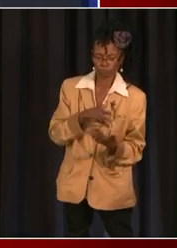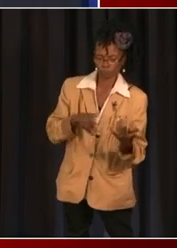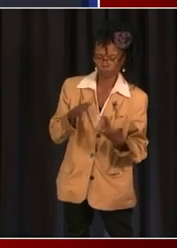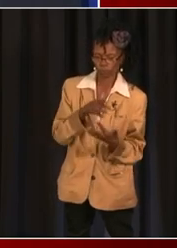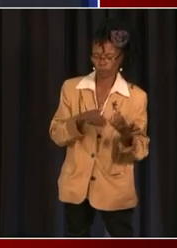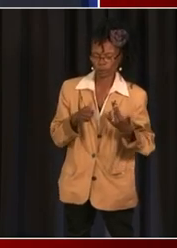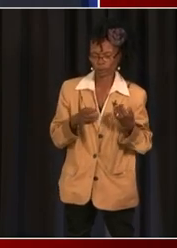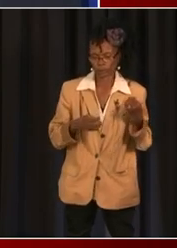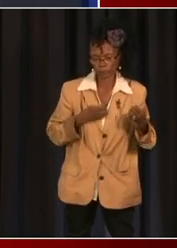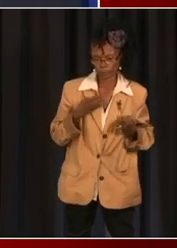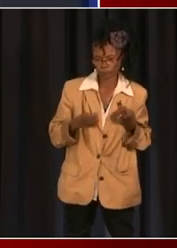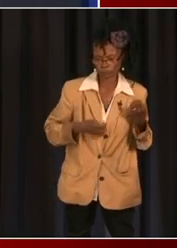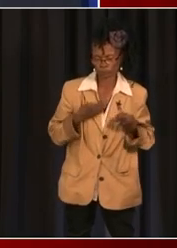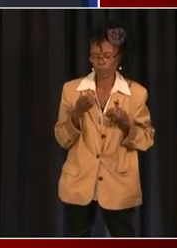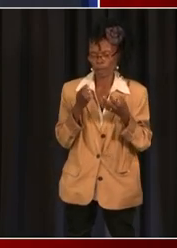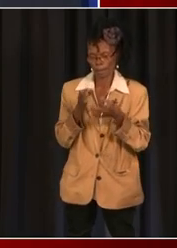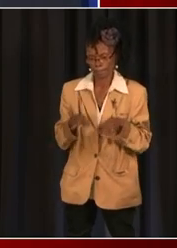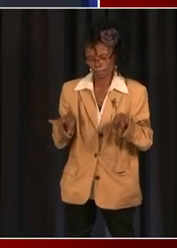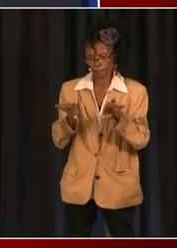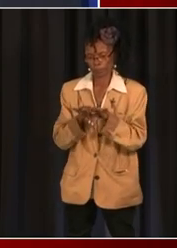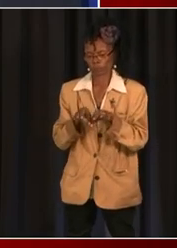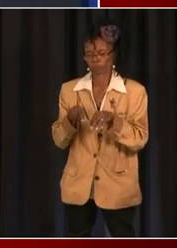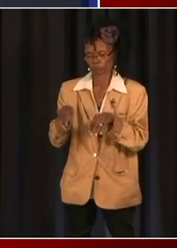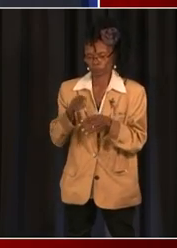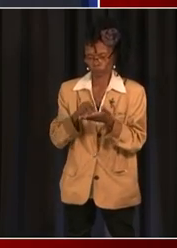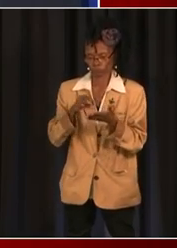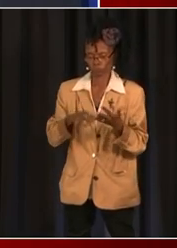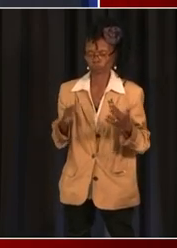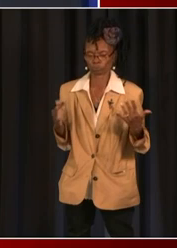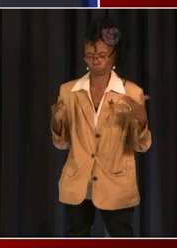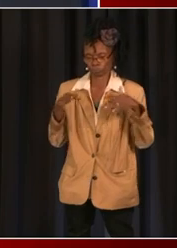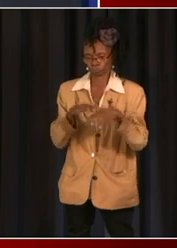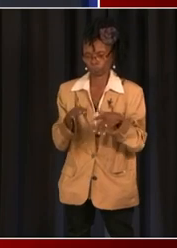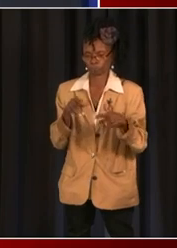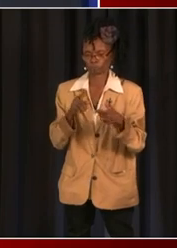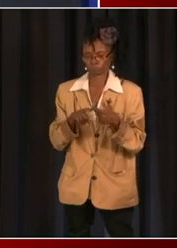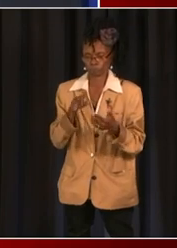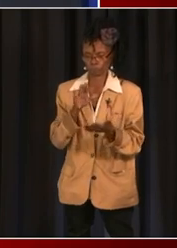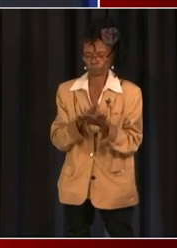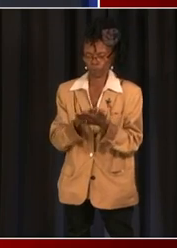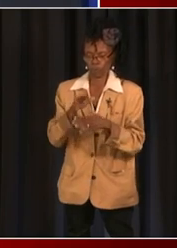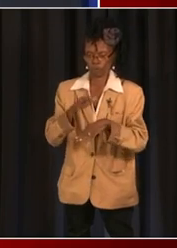to. We look forward to welcoming our students back on the campus on August 30th.